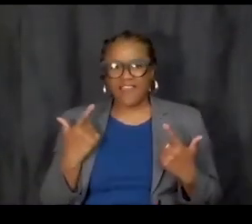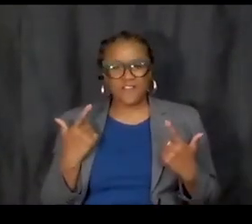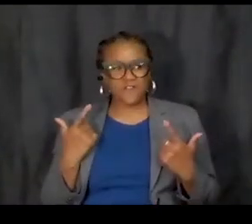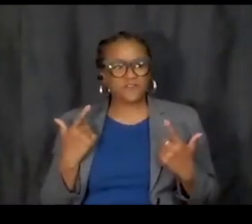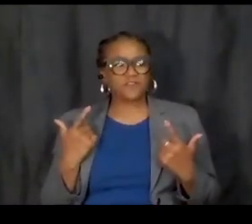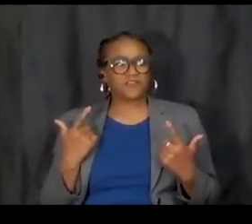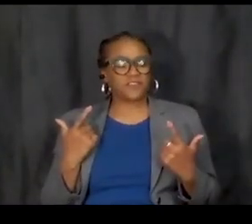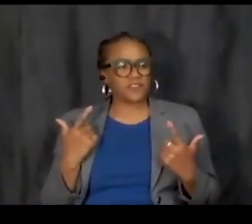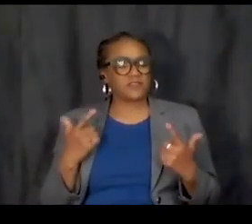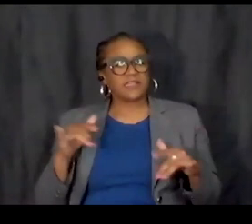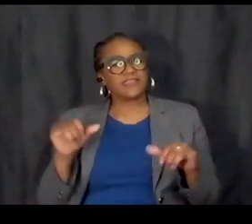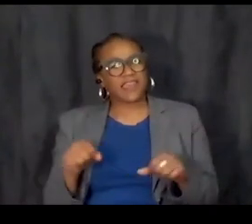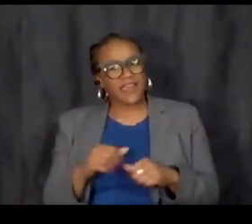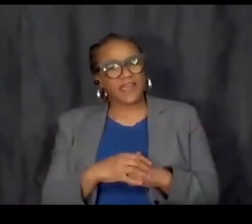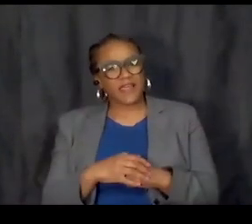I'll end my